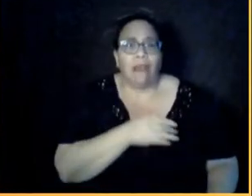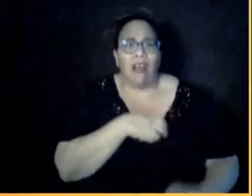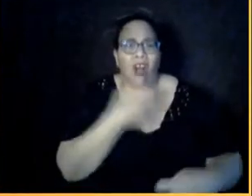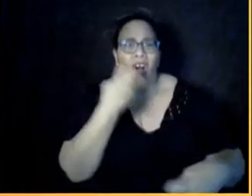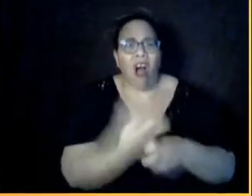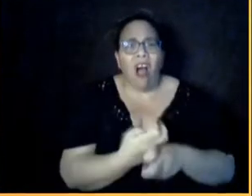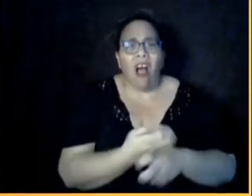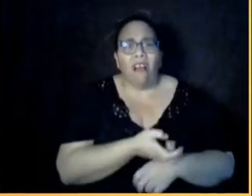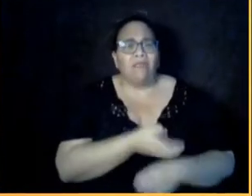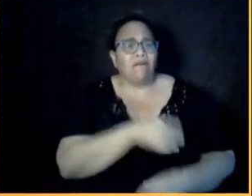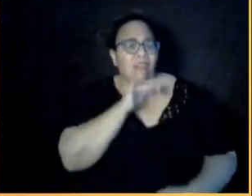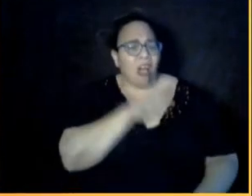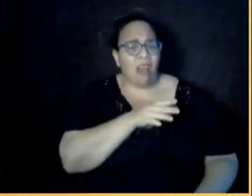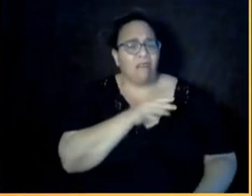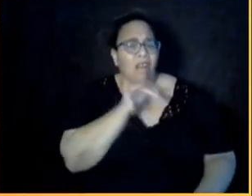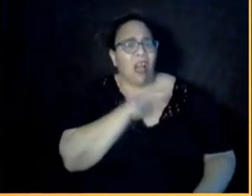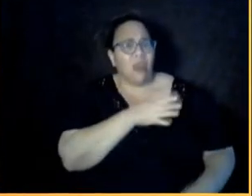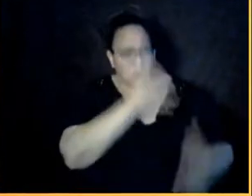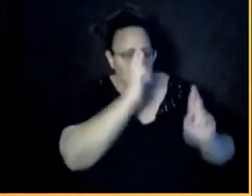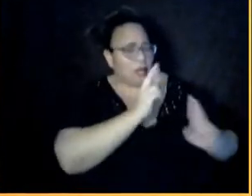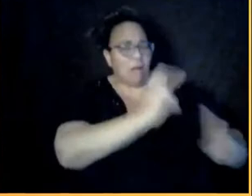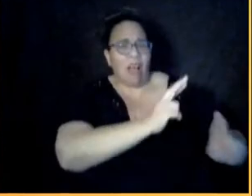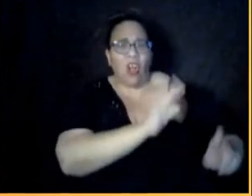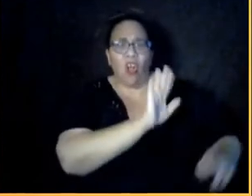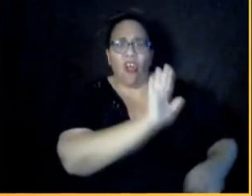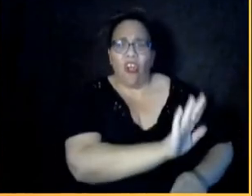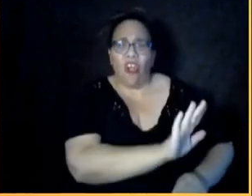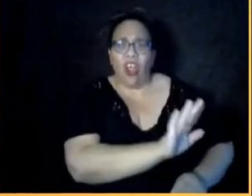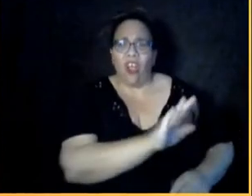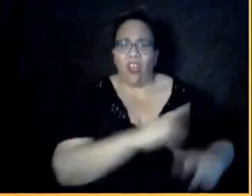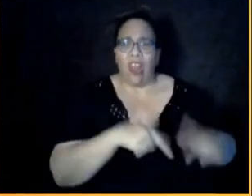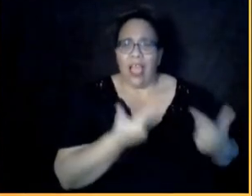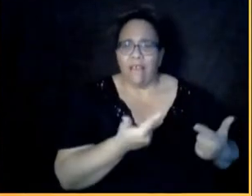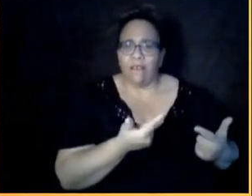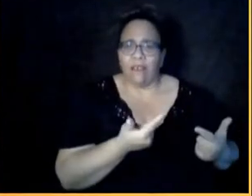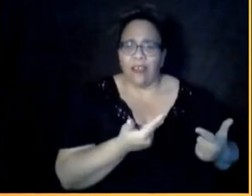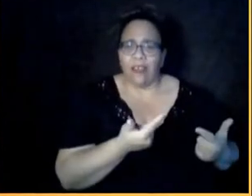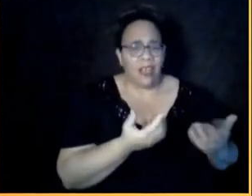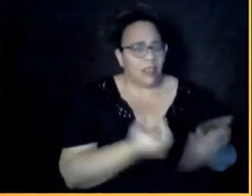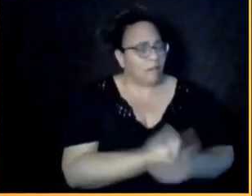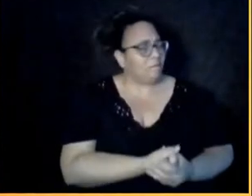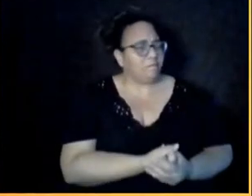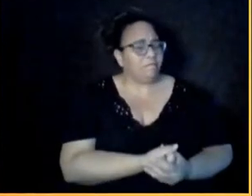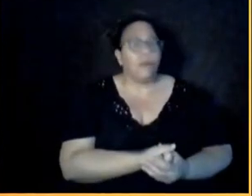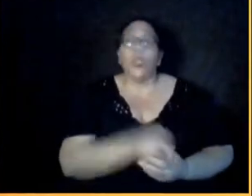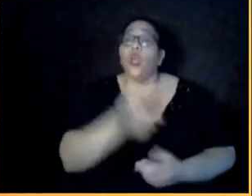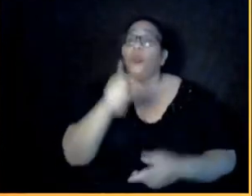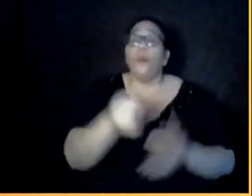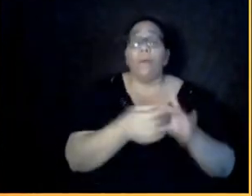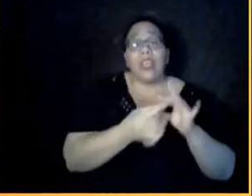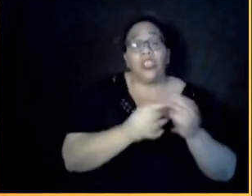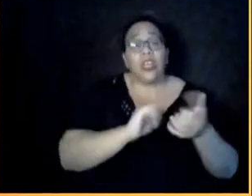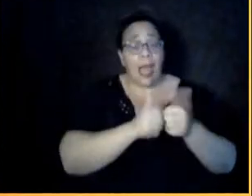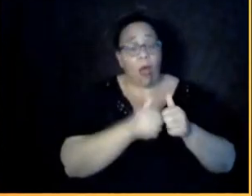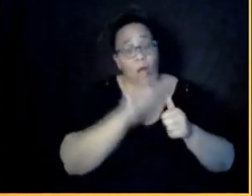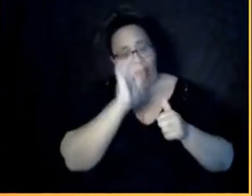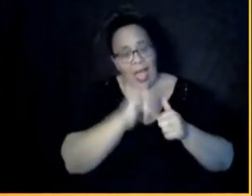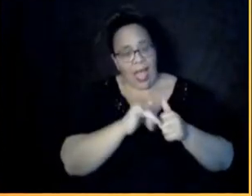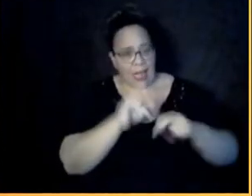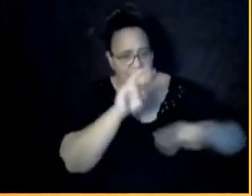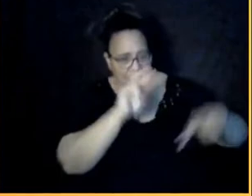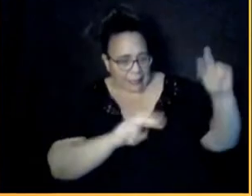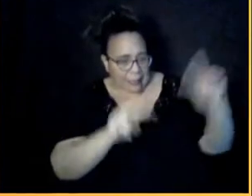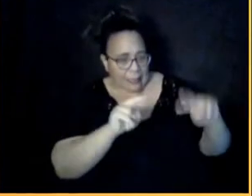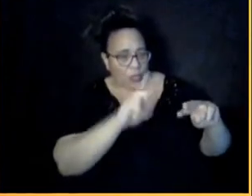Not being properly respectful of her and her life. You mentioned how that, seeing that and knowing